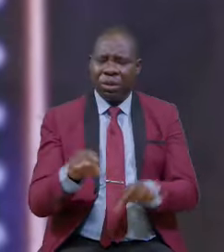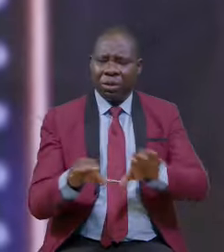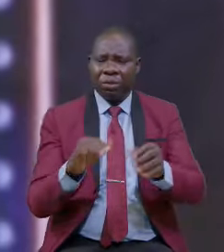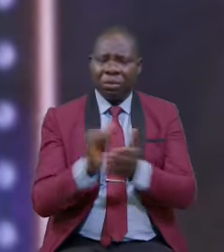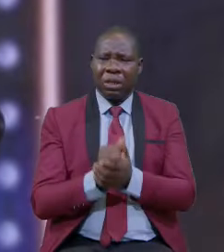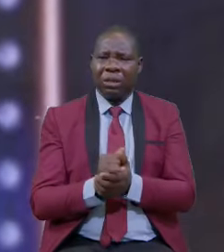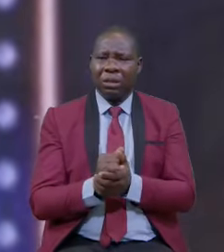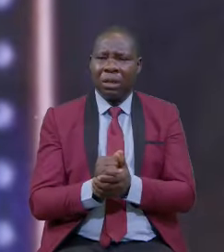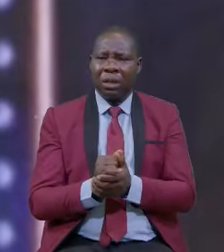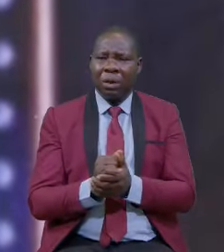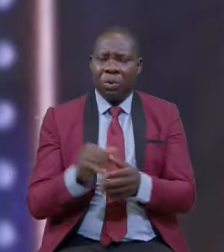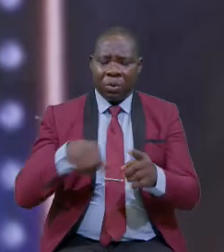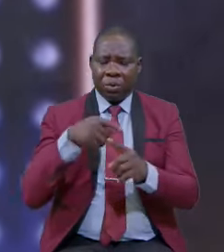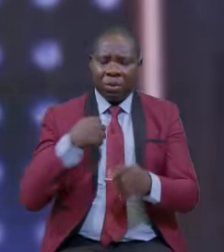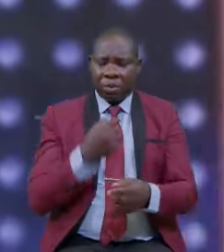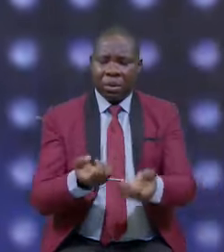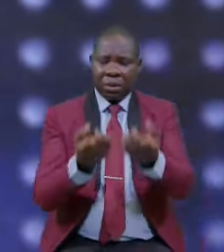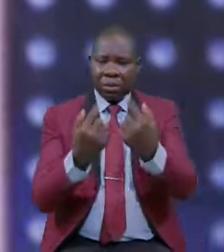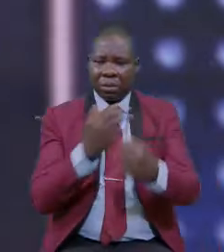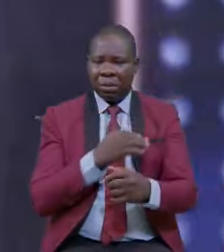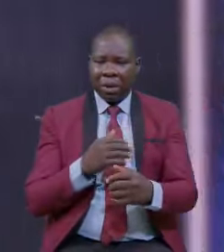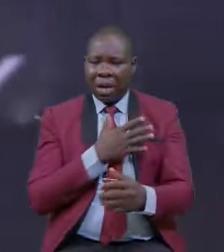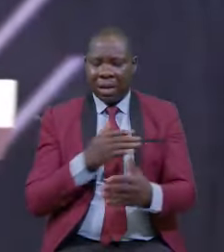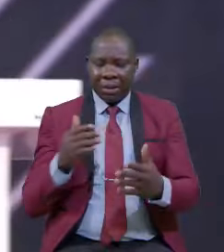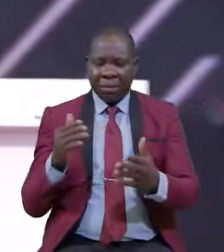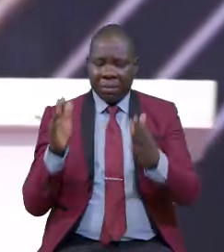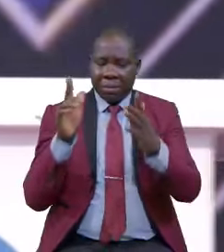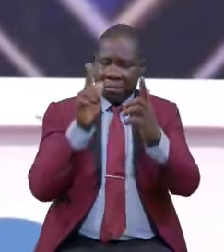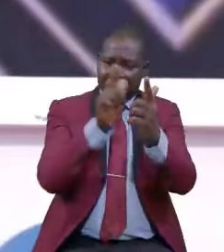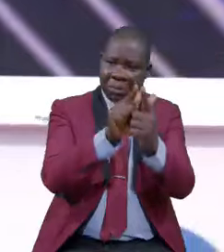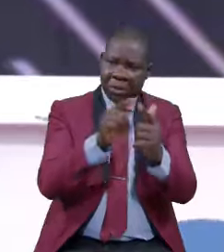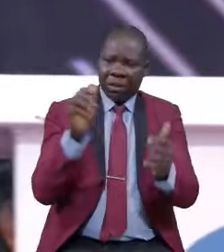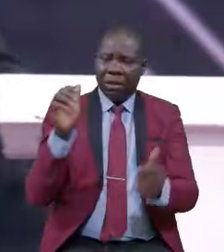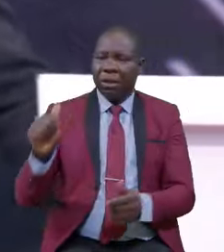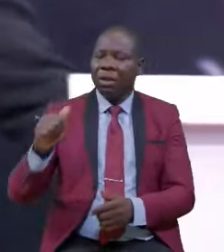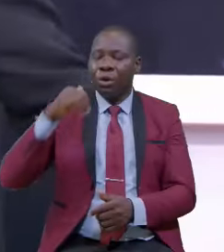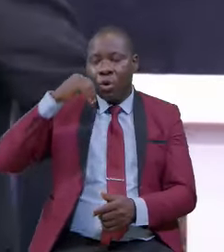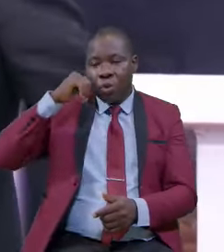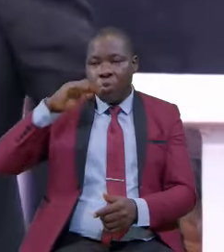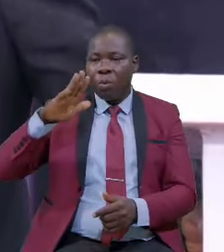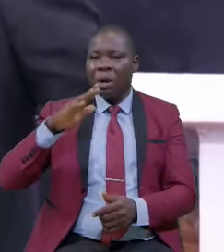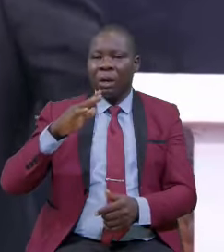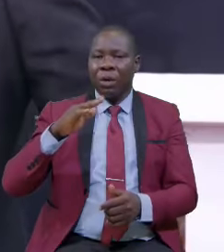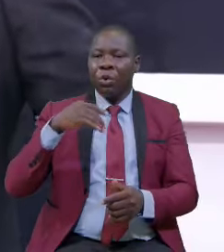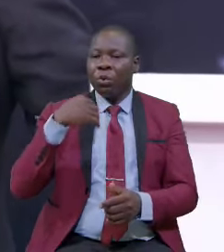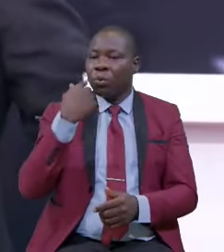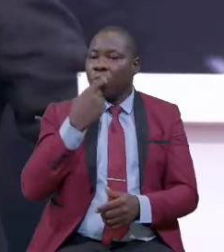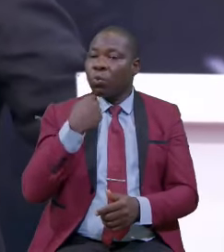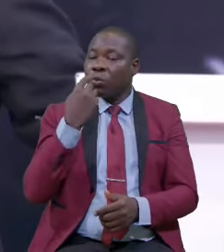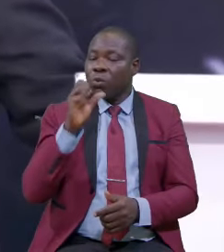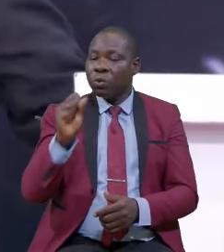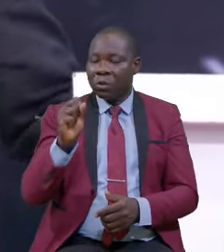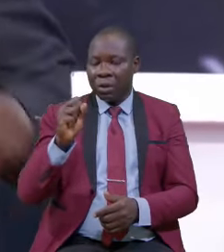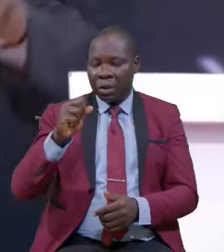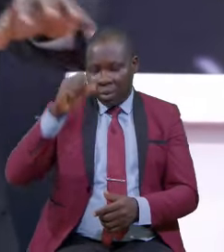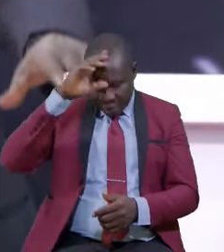came across a woman whose boy was lame, paralyzed. I can see them